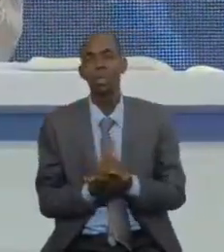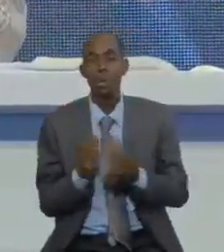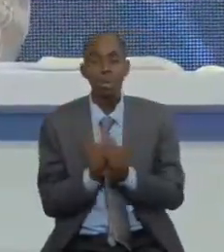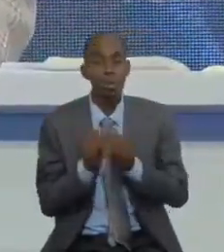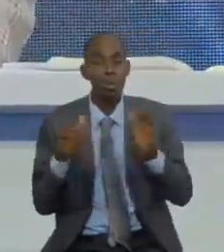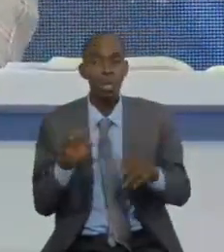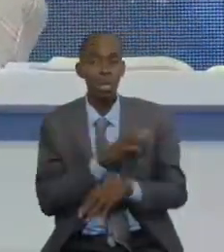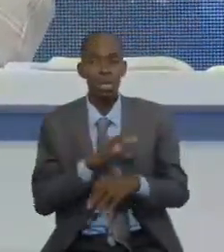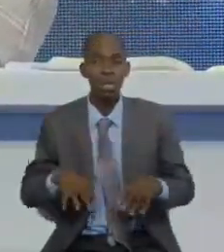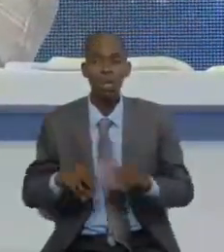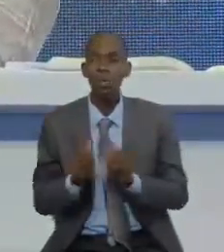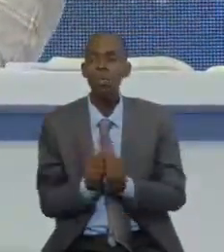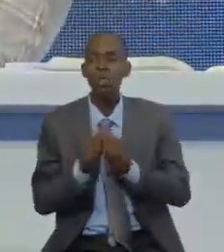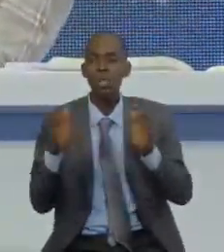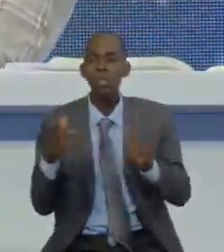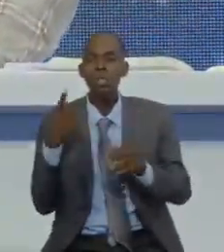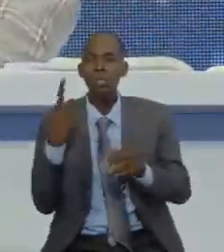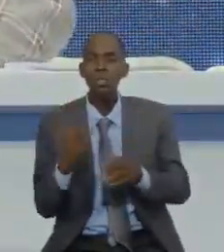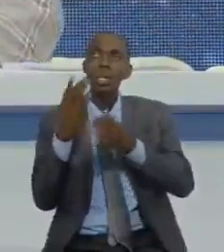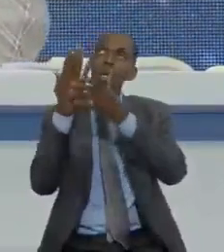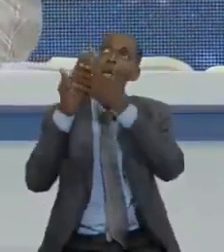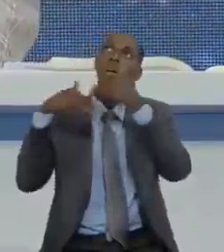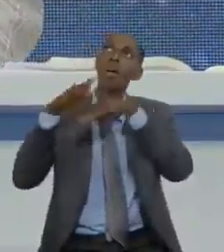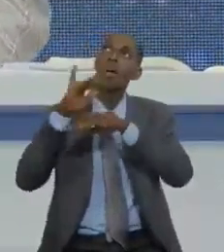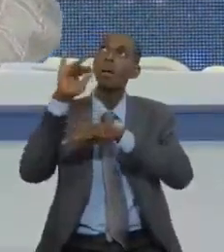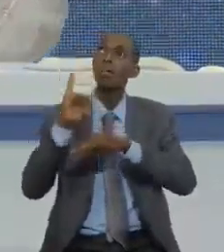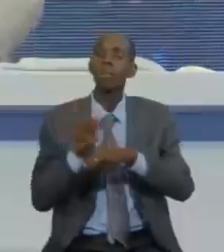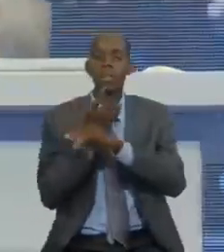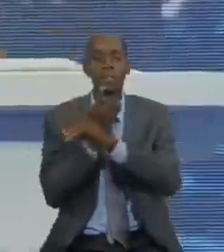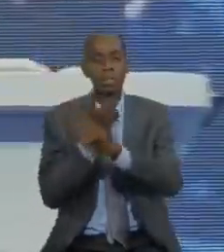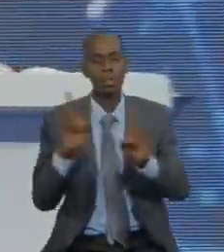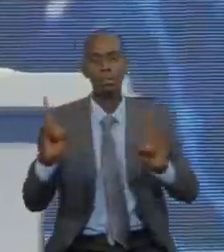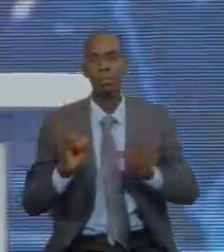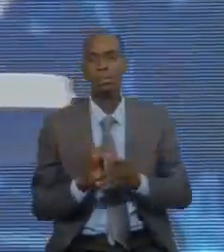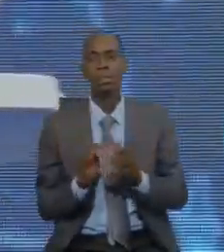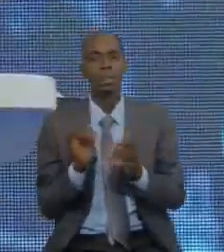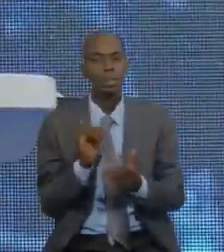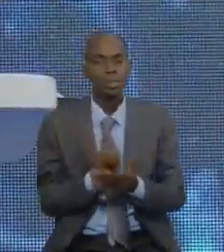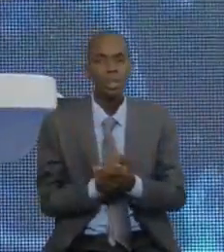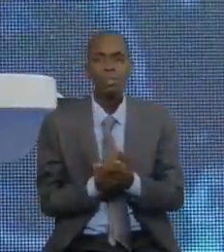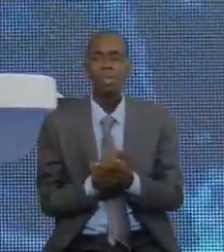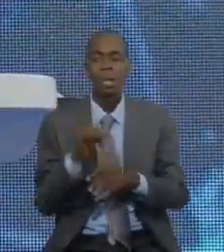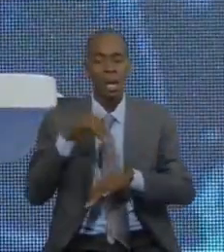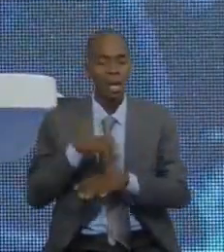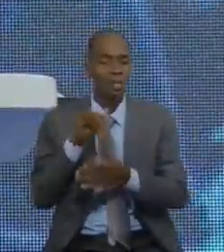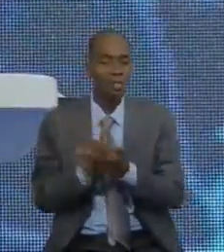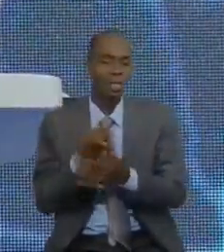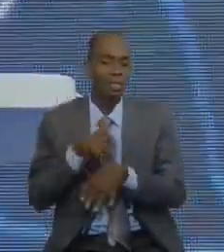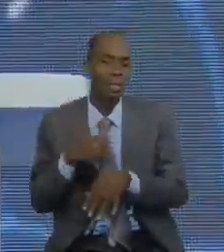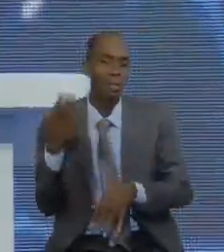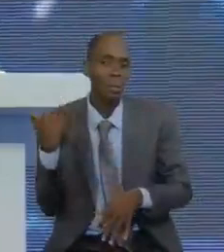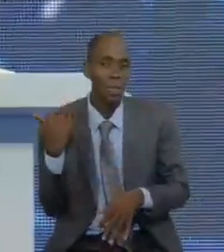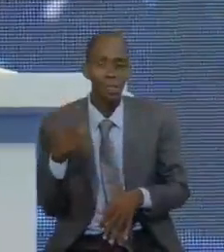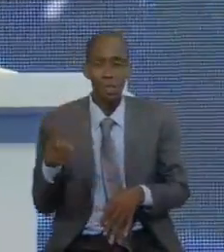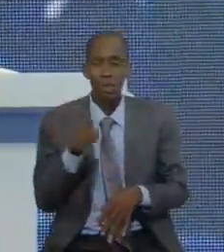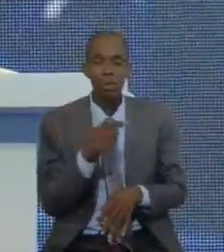without Christ, without the heavenly deliverance. That at that time ye